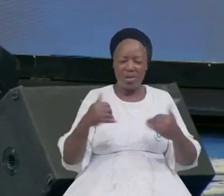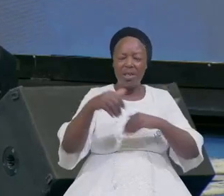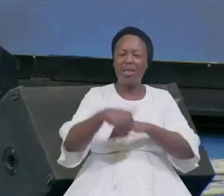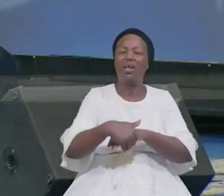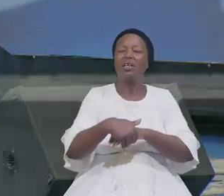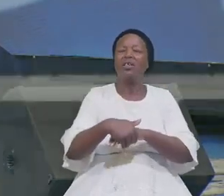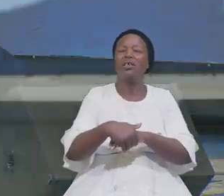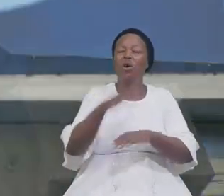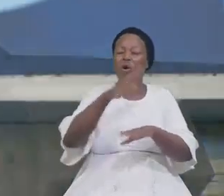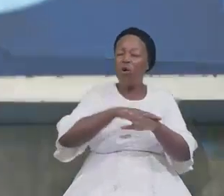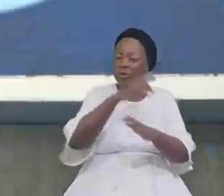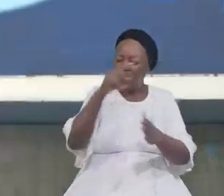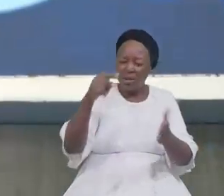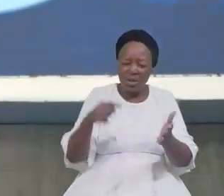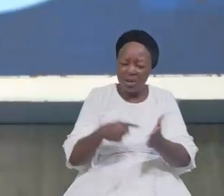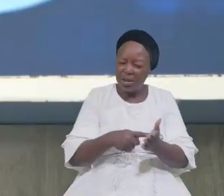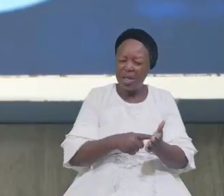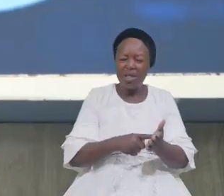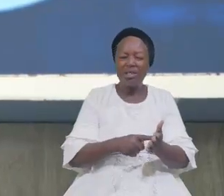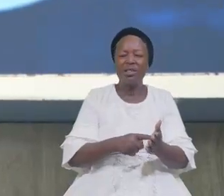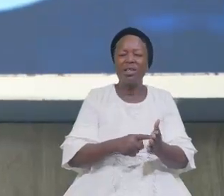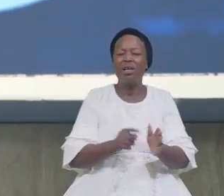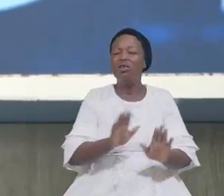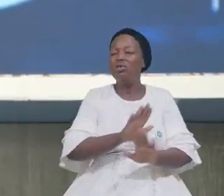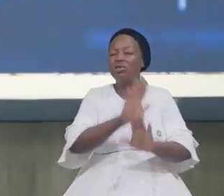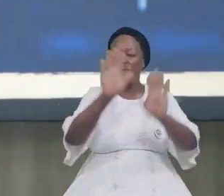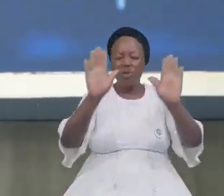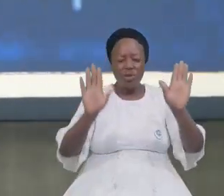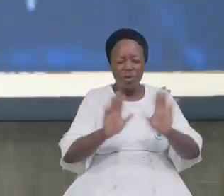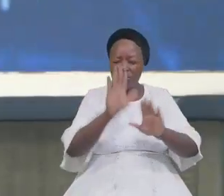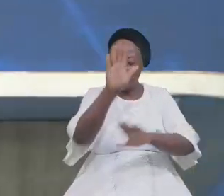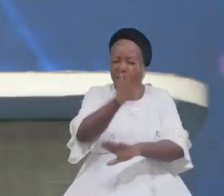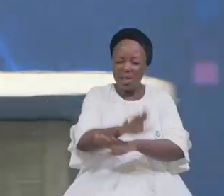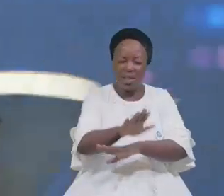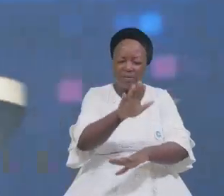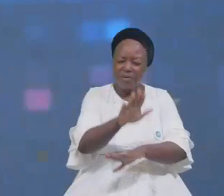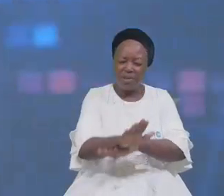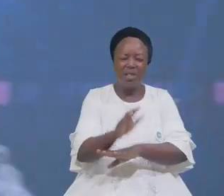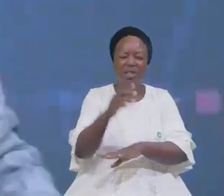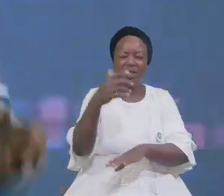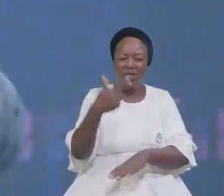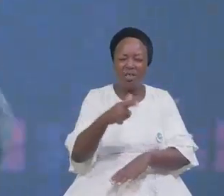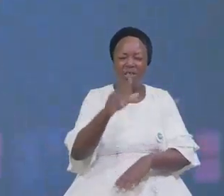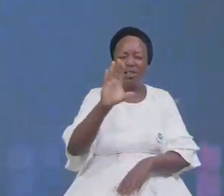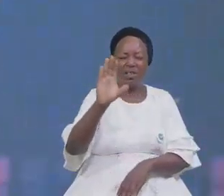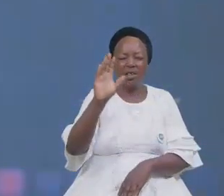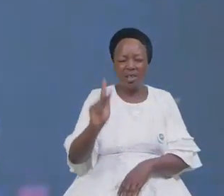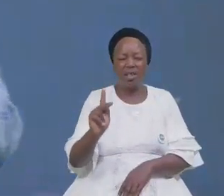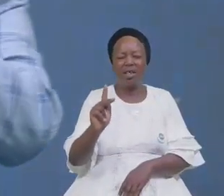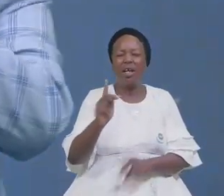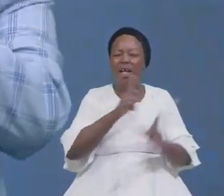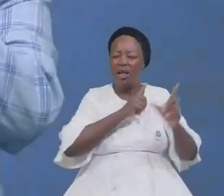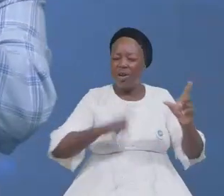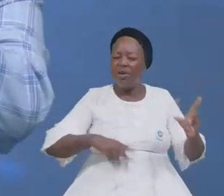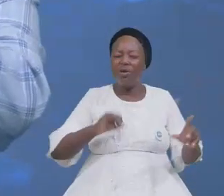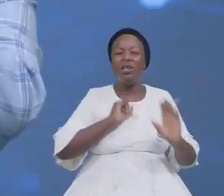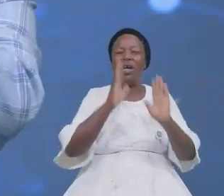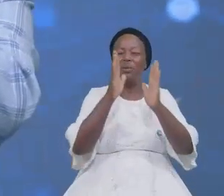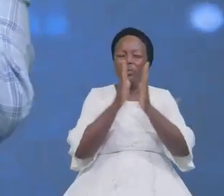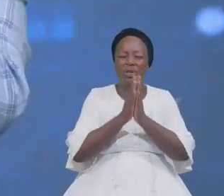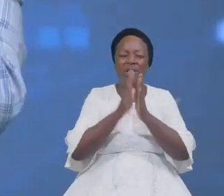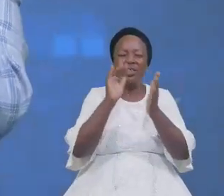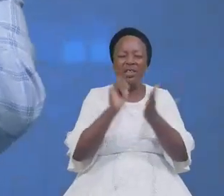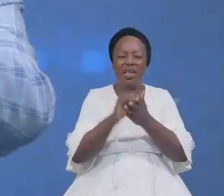on this Sunday evening, GCK. Lord, I pray that the Son